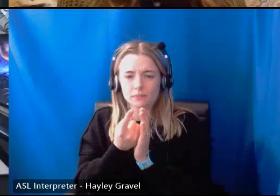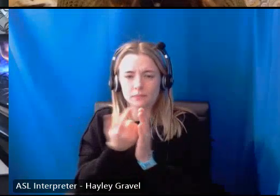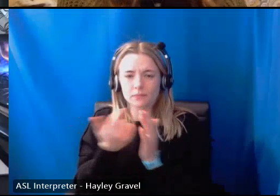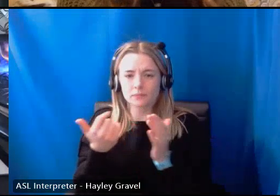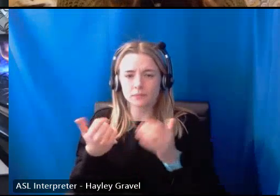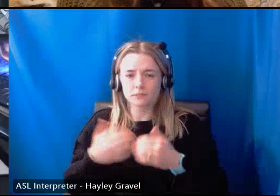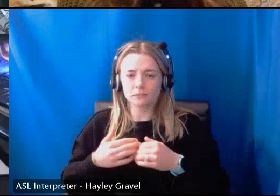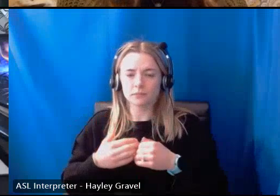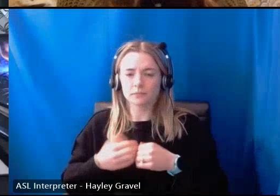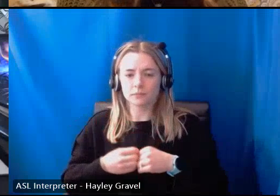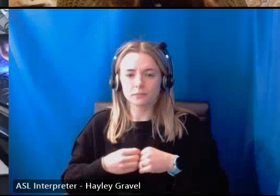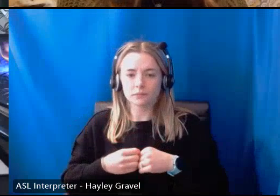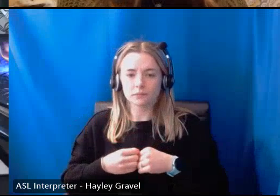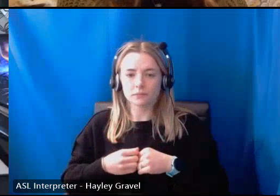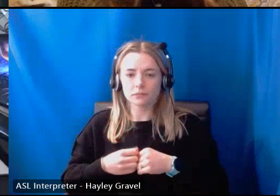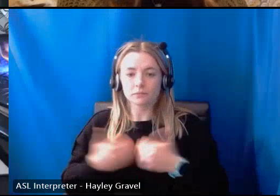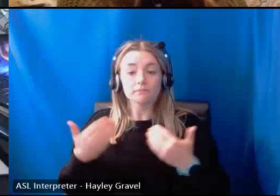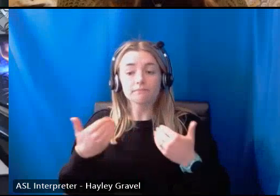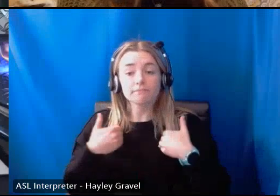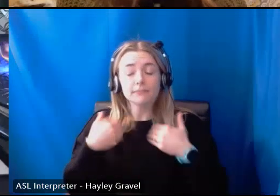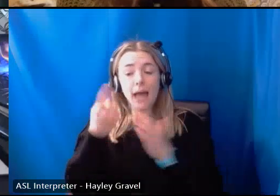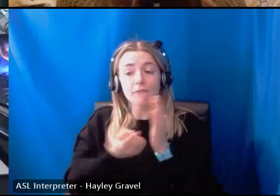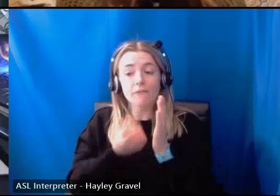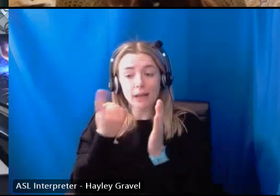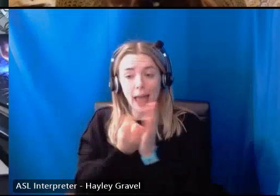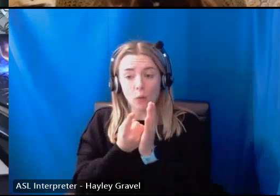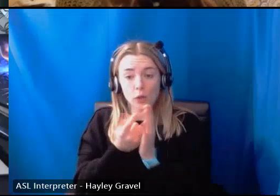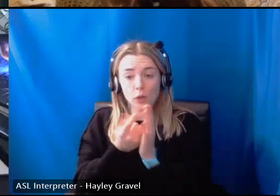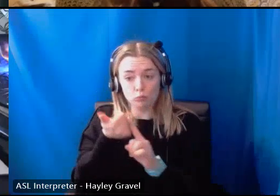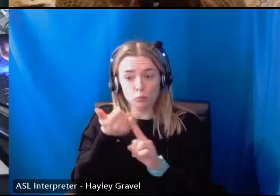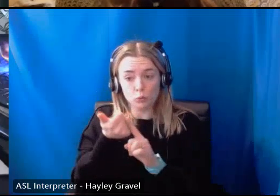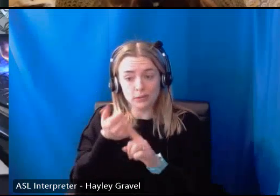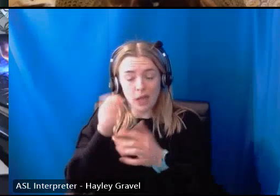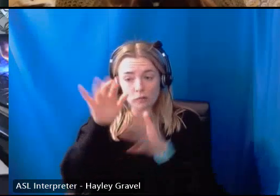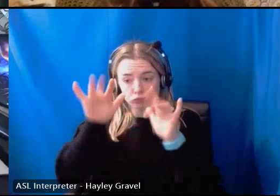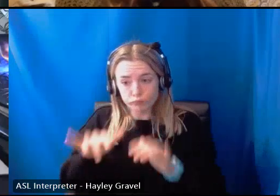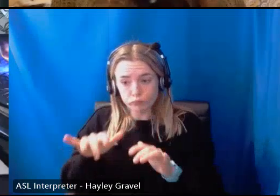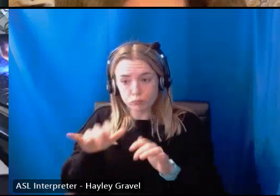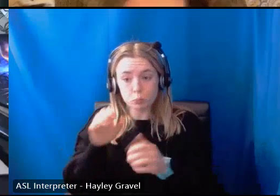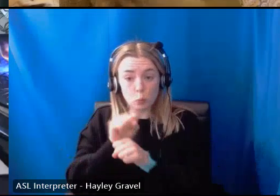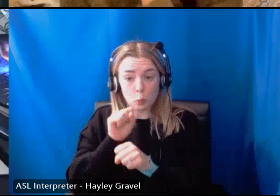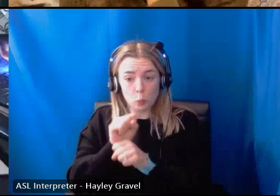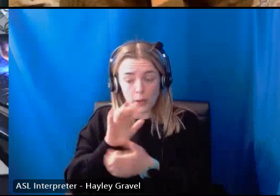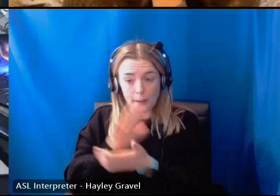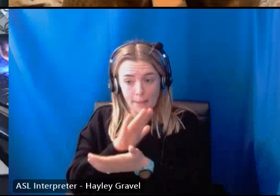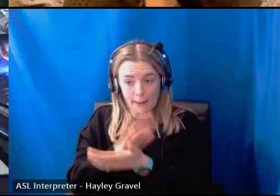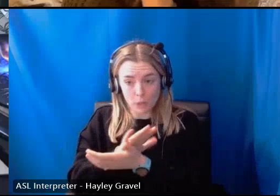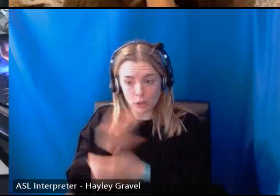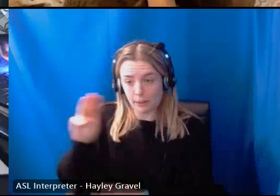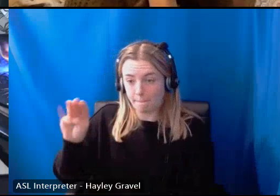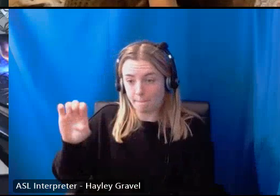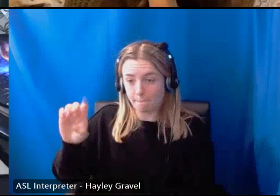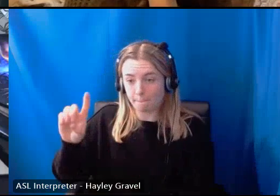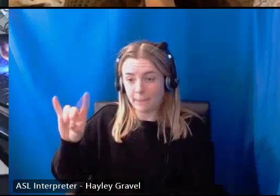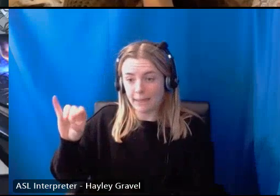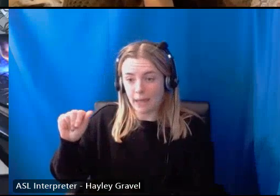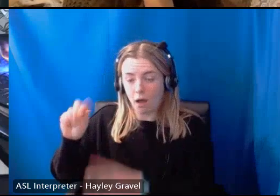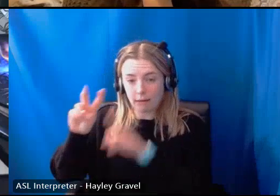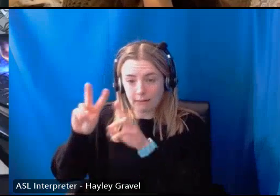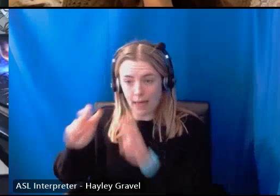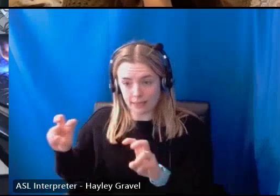at 6:45. I will be here to answer any questions you might have, but I'm not going to entertain